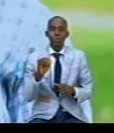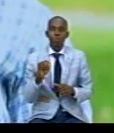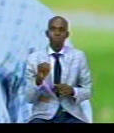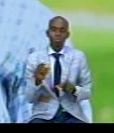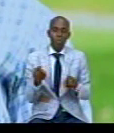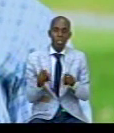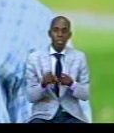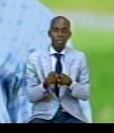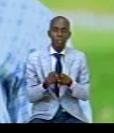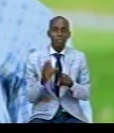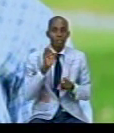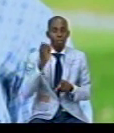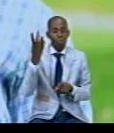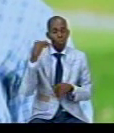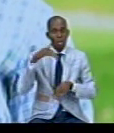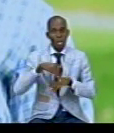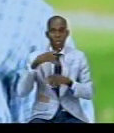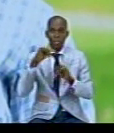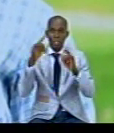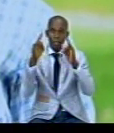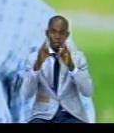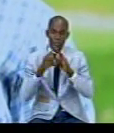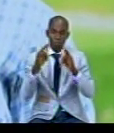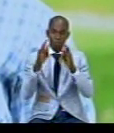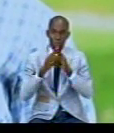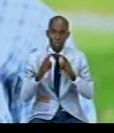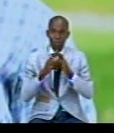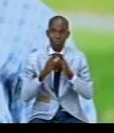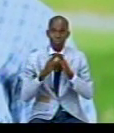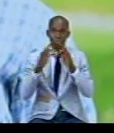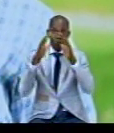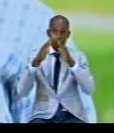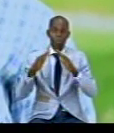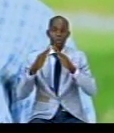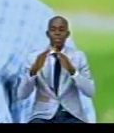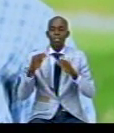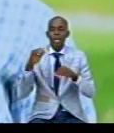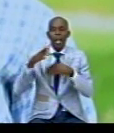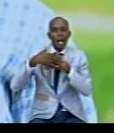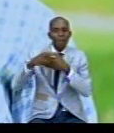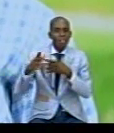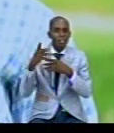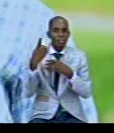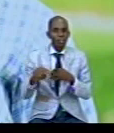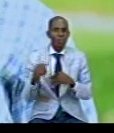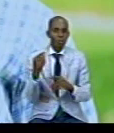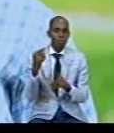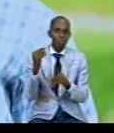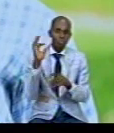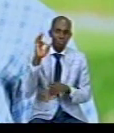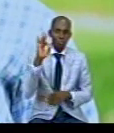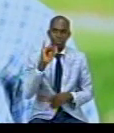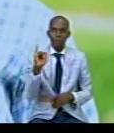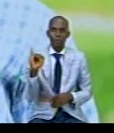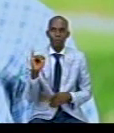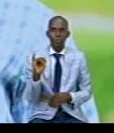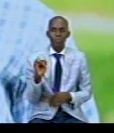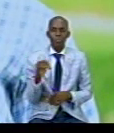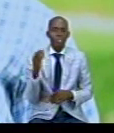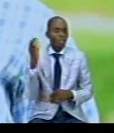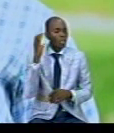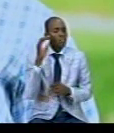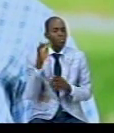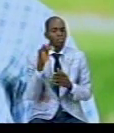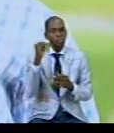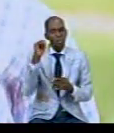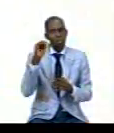the camp, I was praying after the message. He said we should lay hand on where we had the